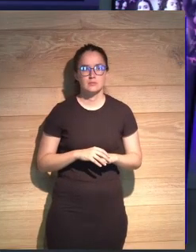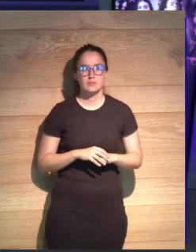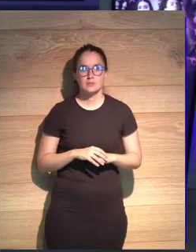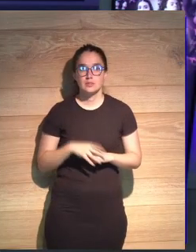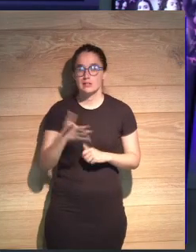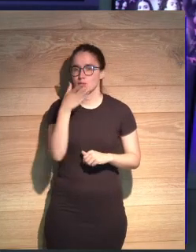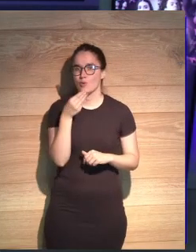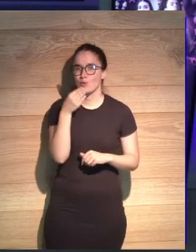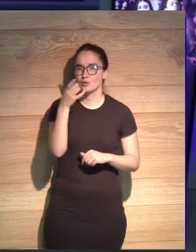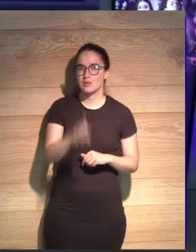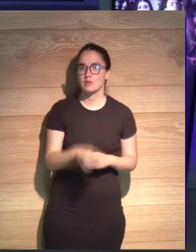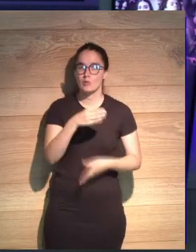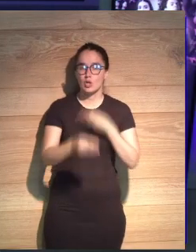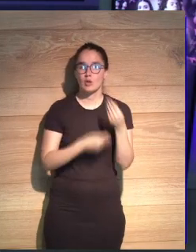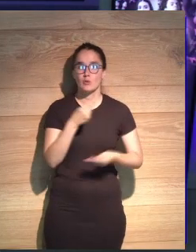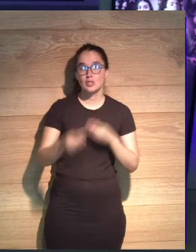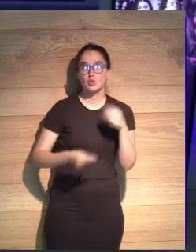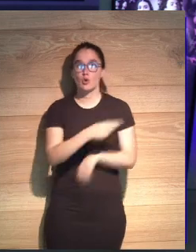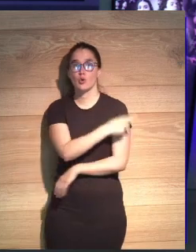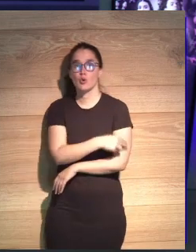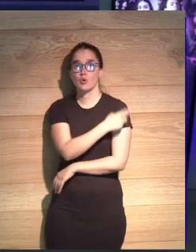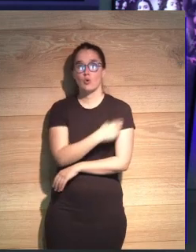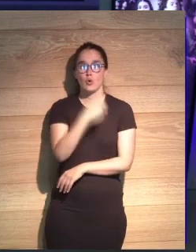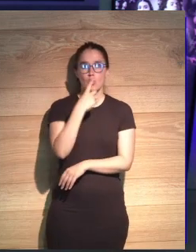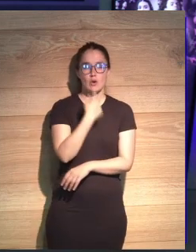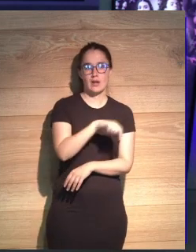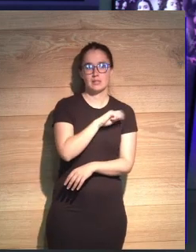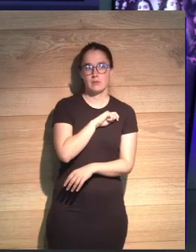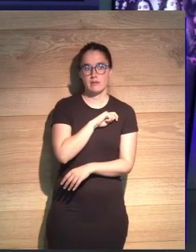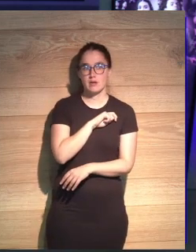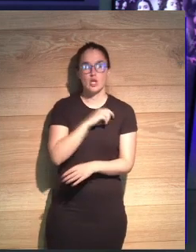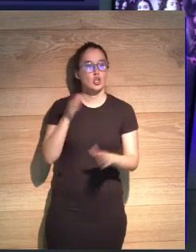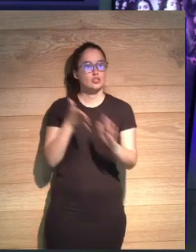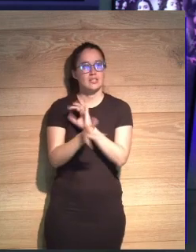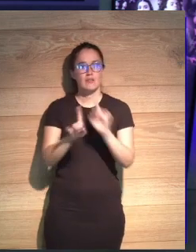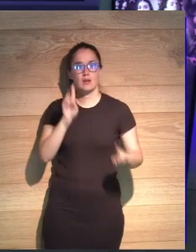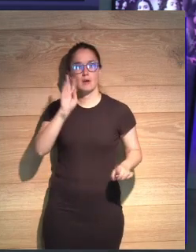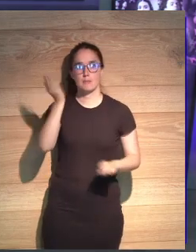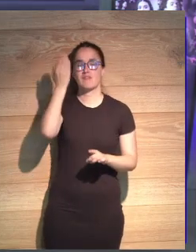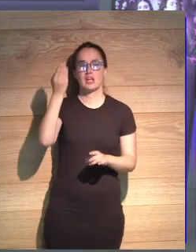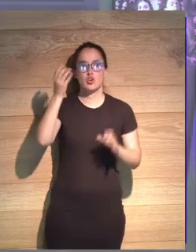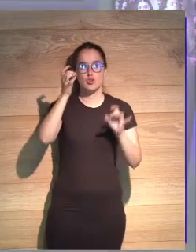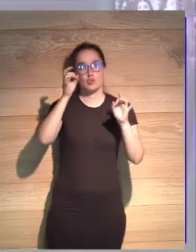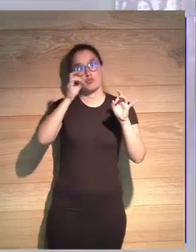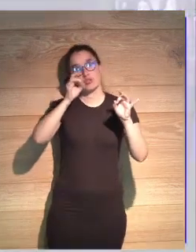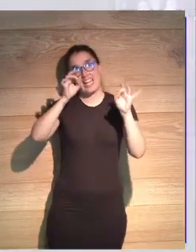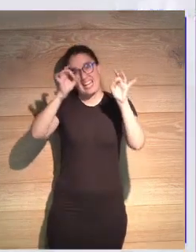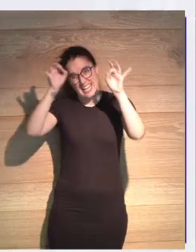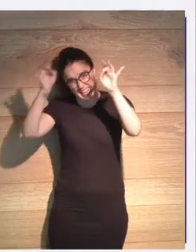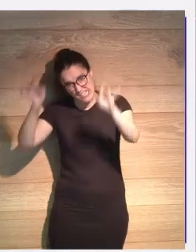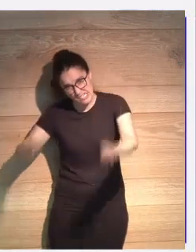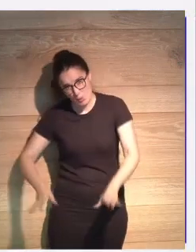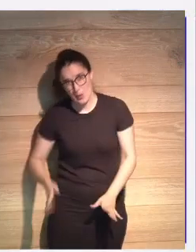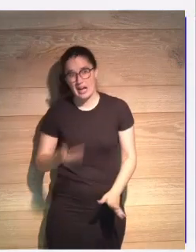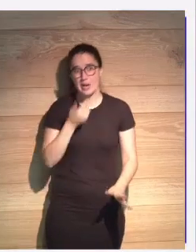essays. This is also beautiful. We have developed it with the Spanish Red Cross. Name